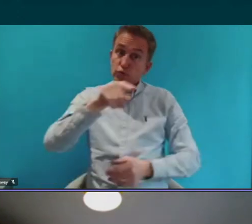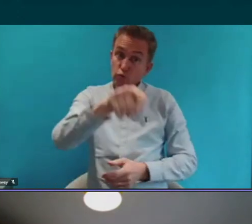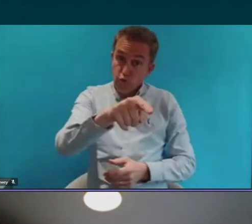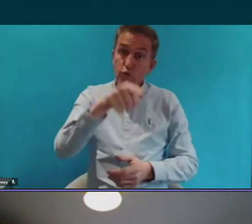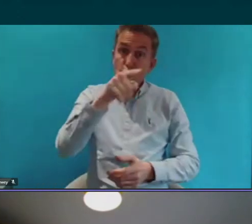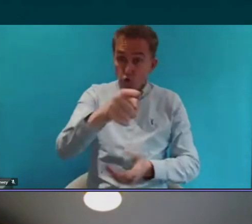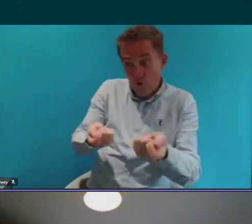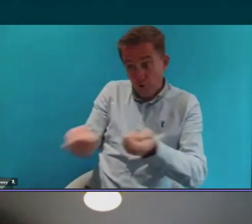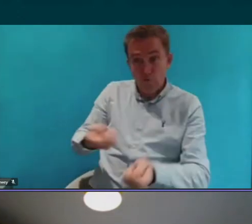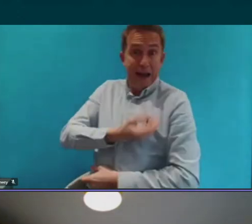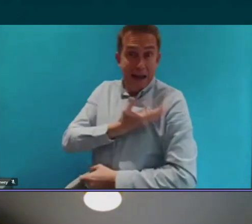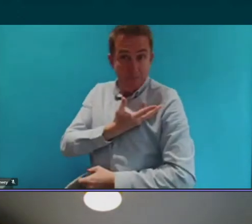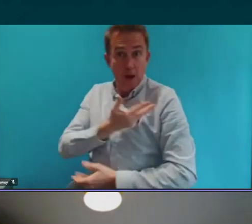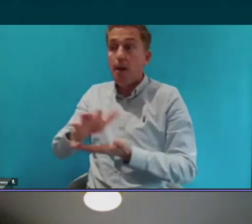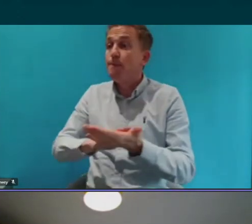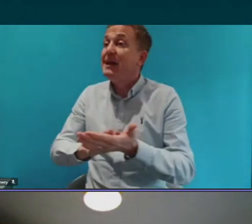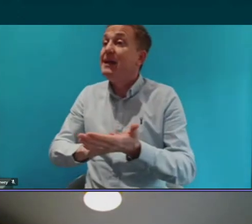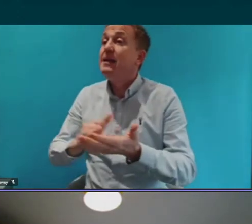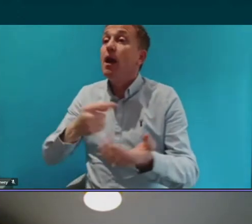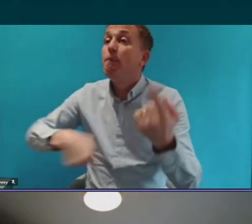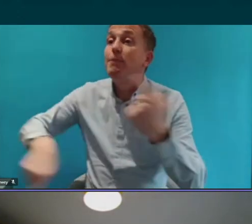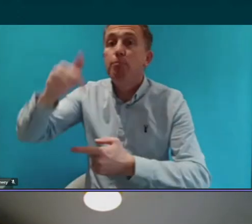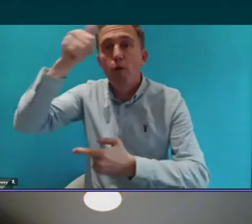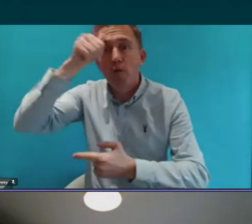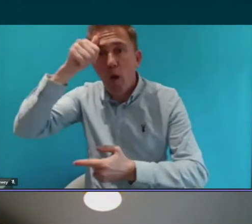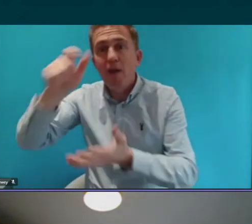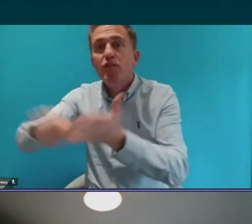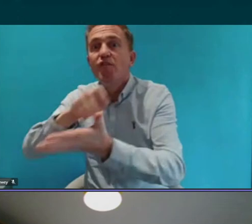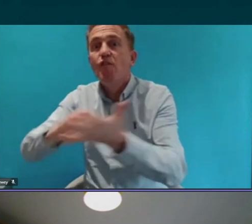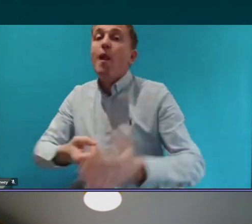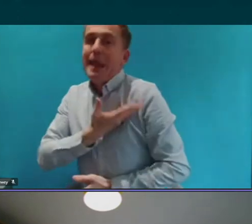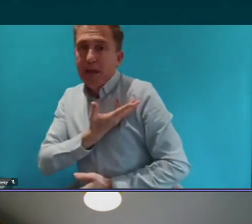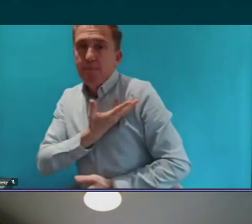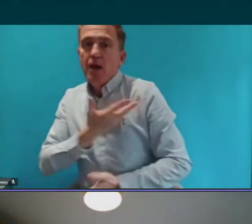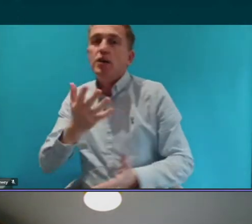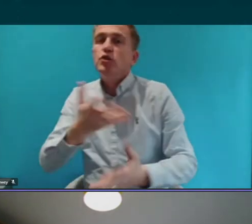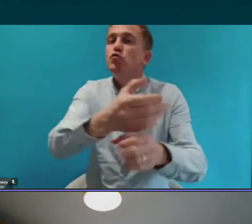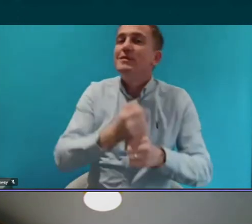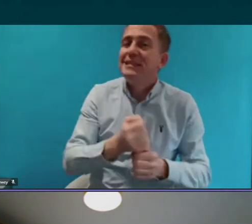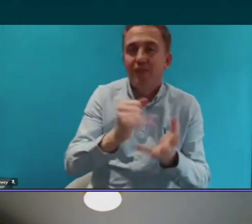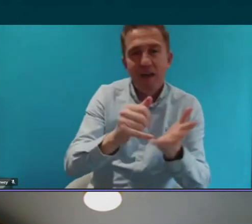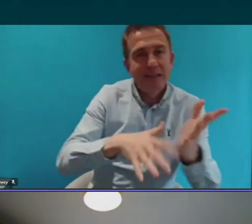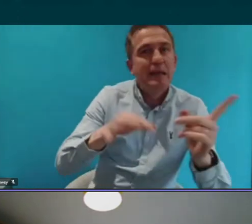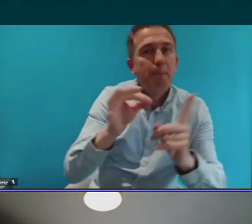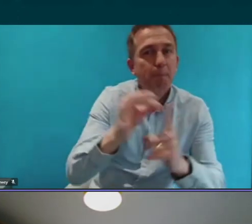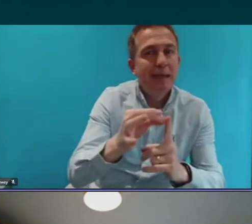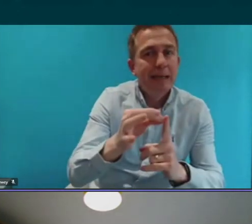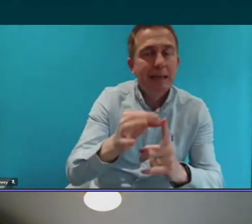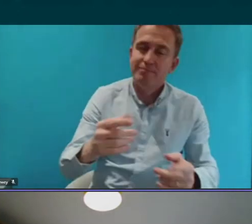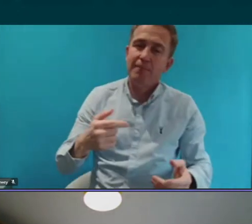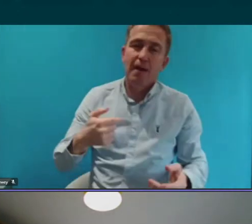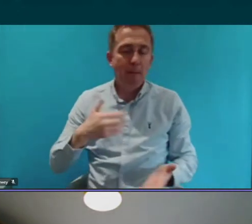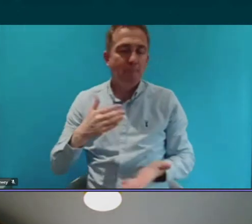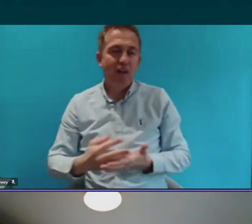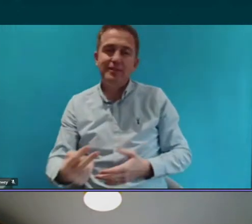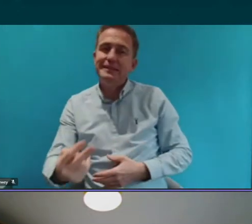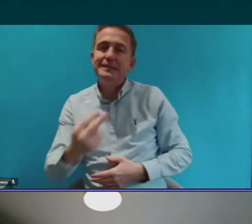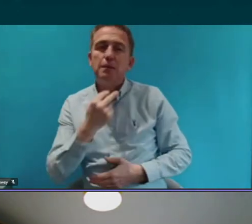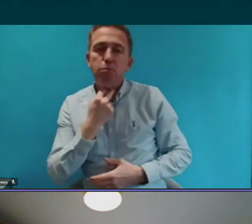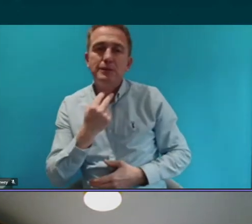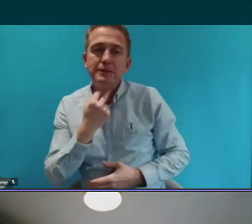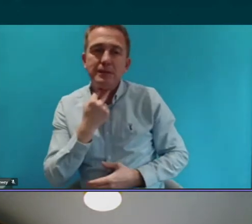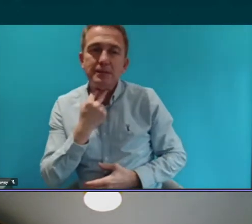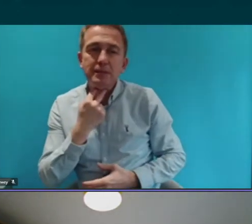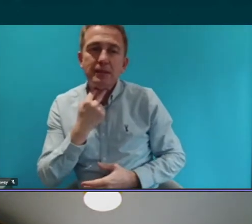now the electorate will know that by voting Labour, they're actually voting SNP. Very disappointed. But if